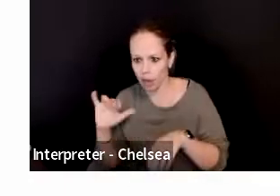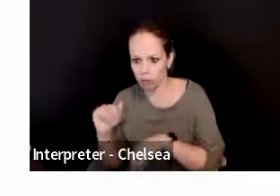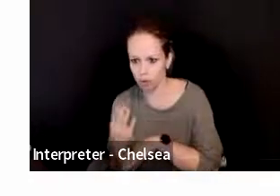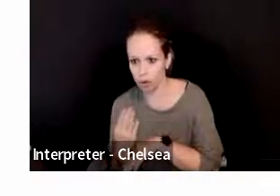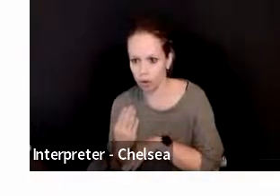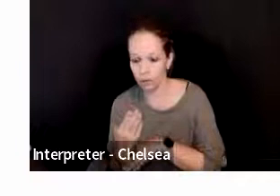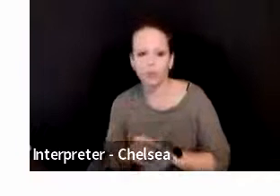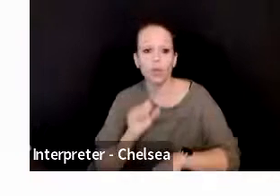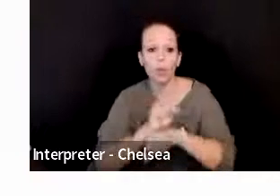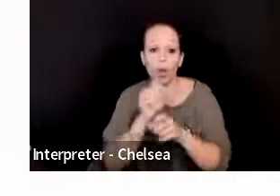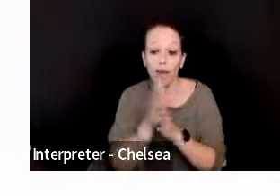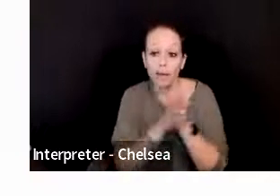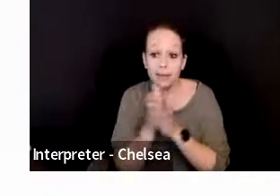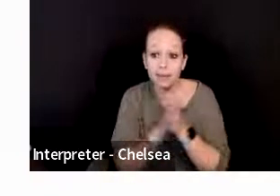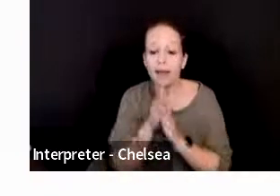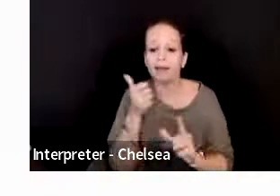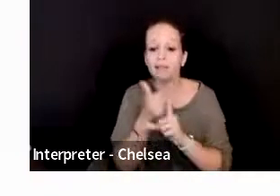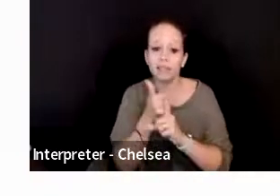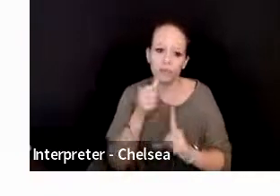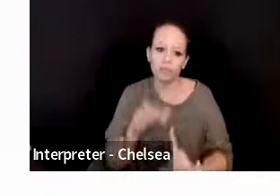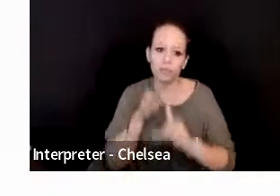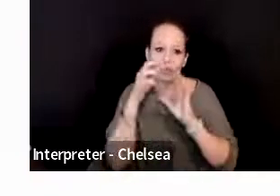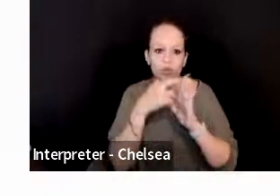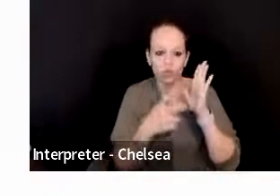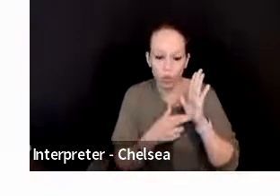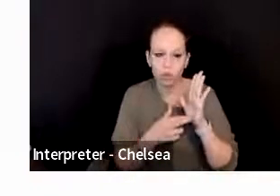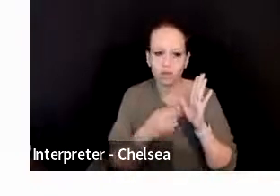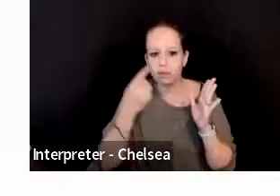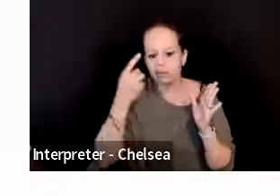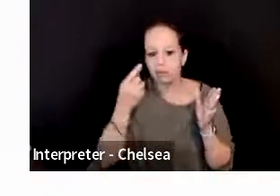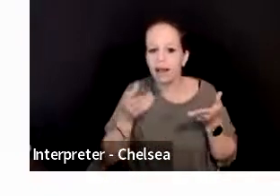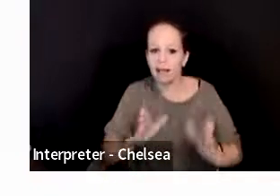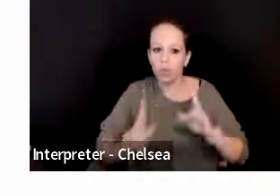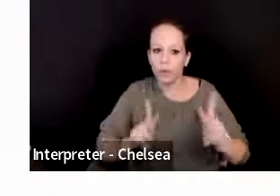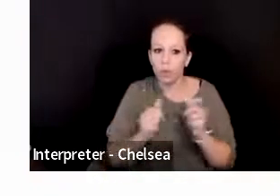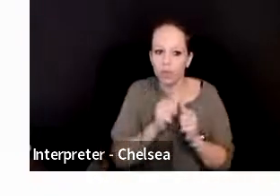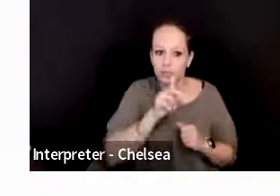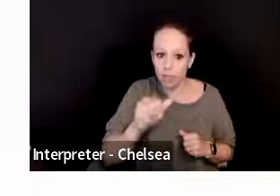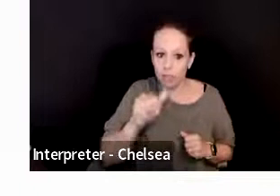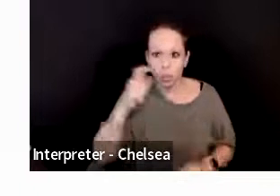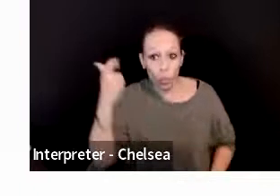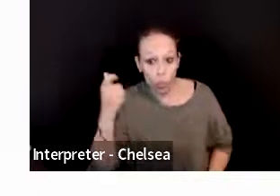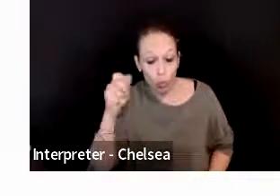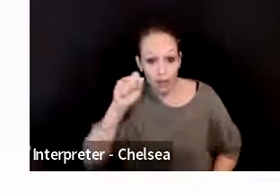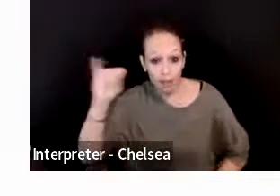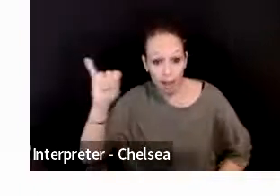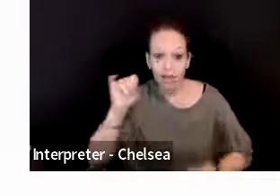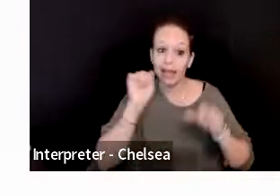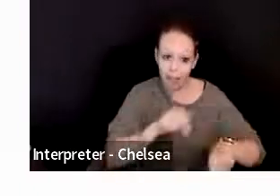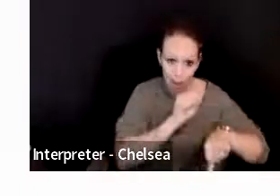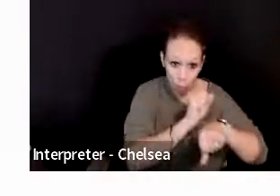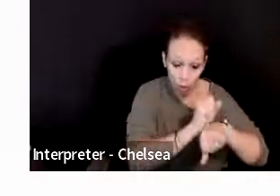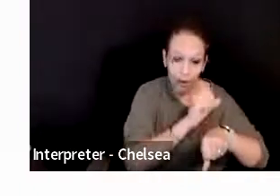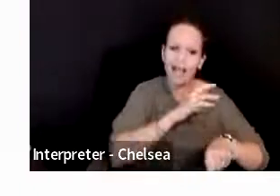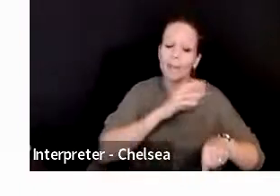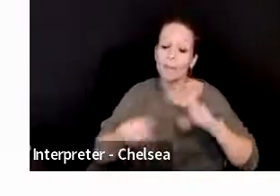are special rules which make it possible for people with disabilities receiving supplemental security income, SSI, to work and